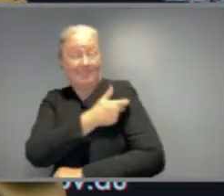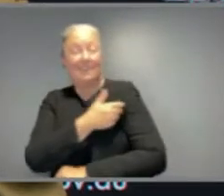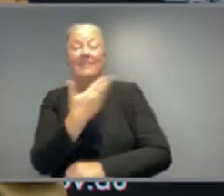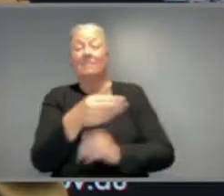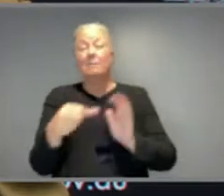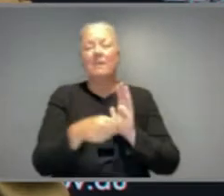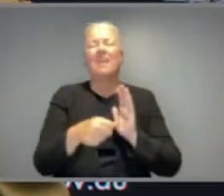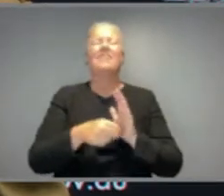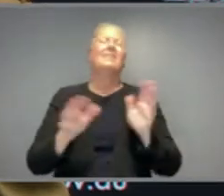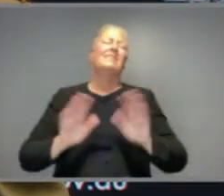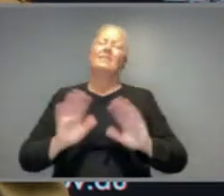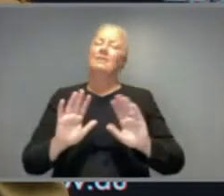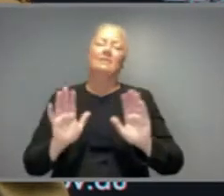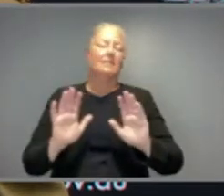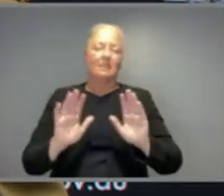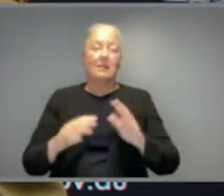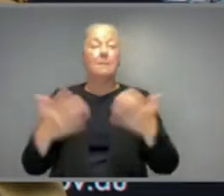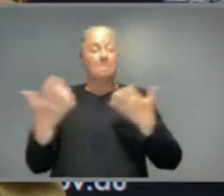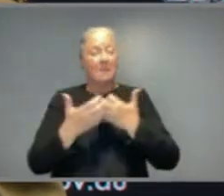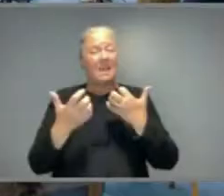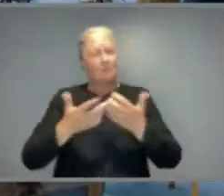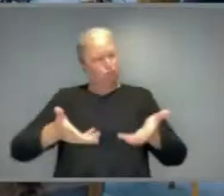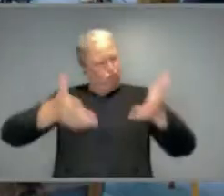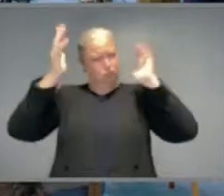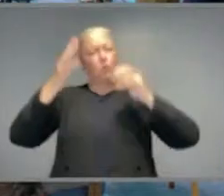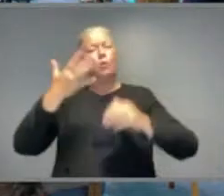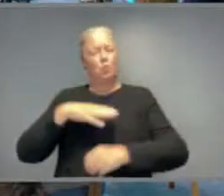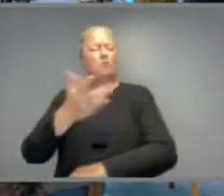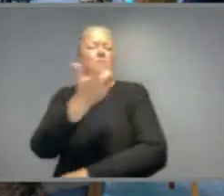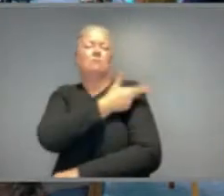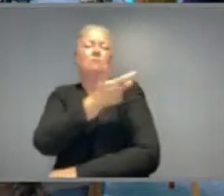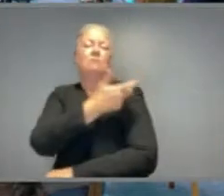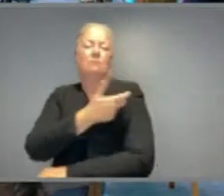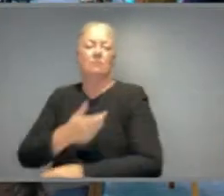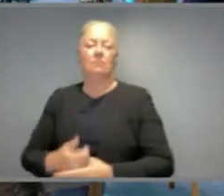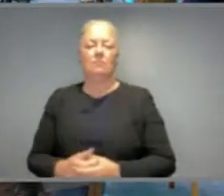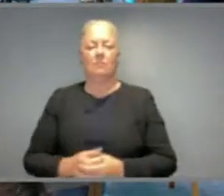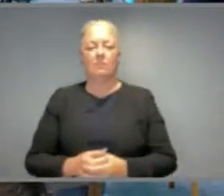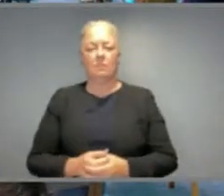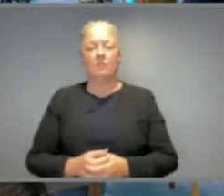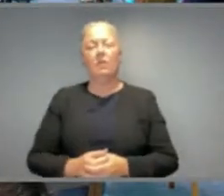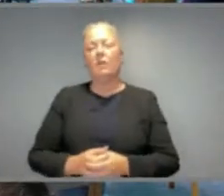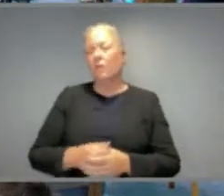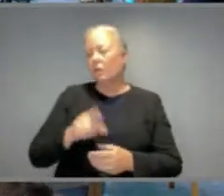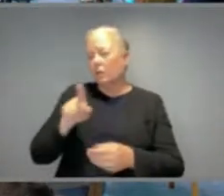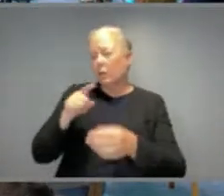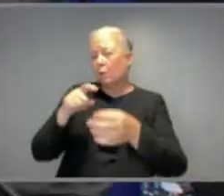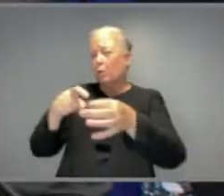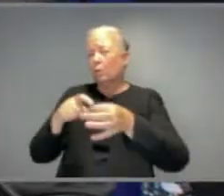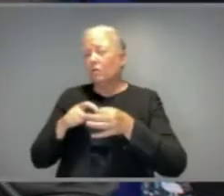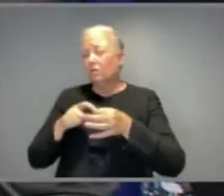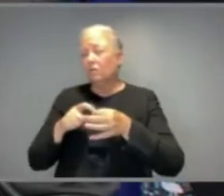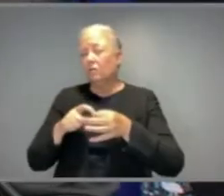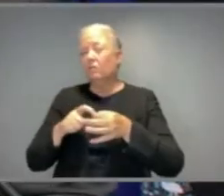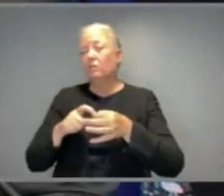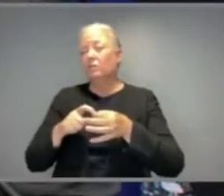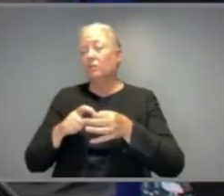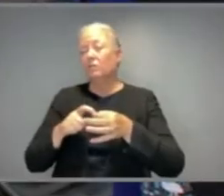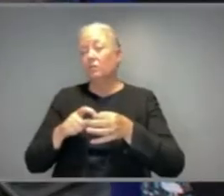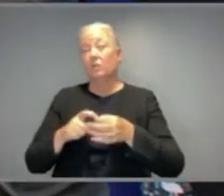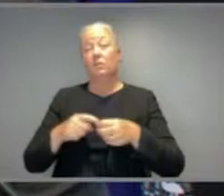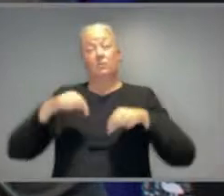many Australians are willing to get vaccinated. And in relation to the question you put to me, Australia has one of the